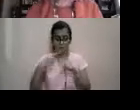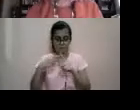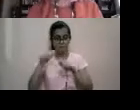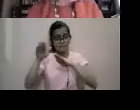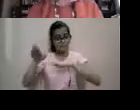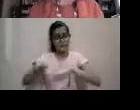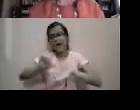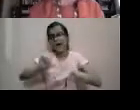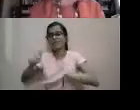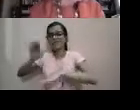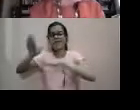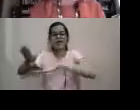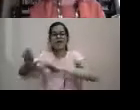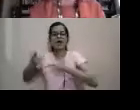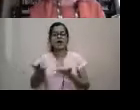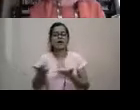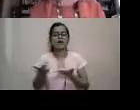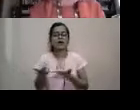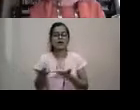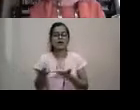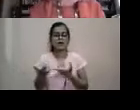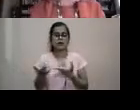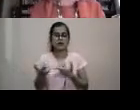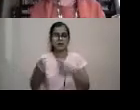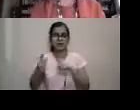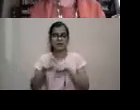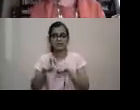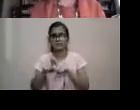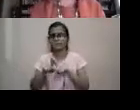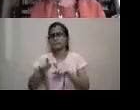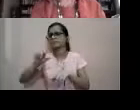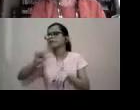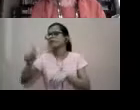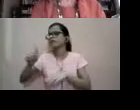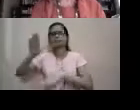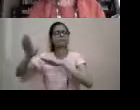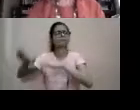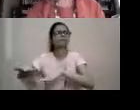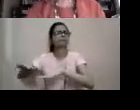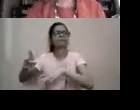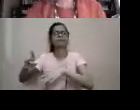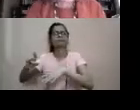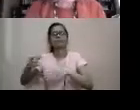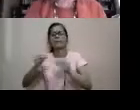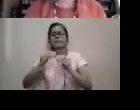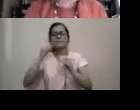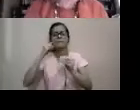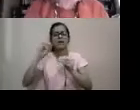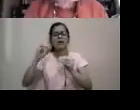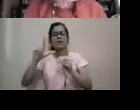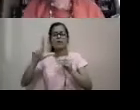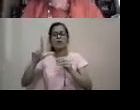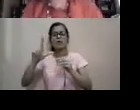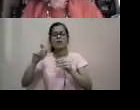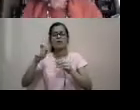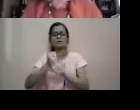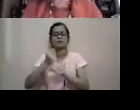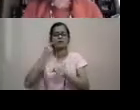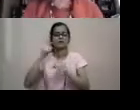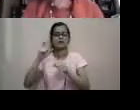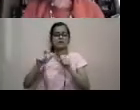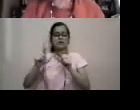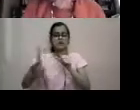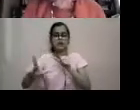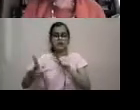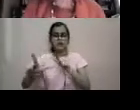others that are tied to inevitable biologically based constraints that reduce our ability to care